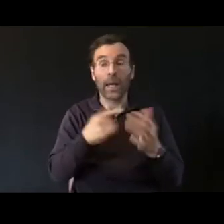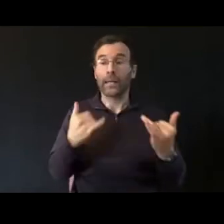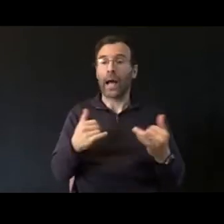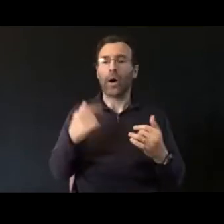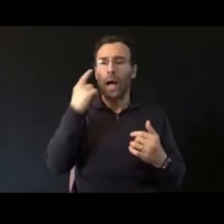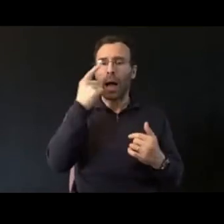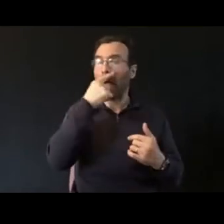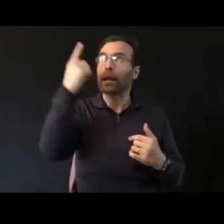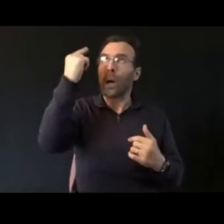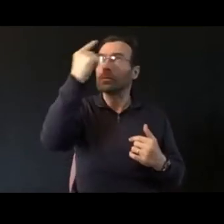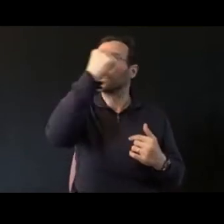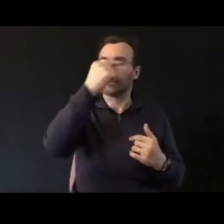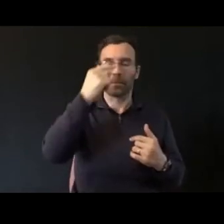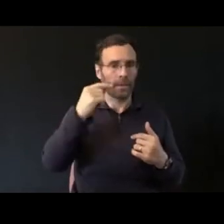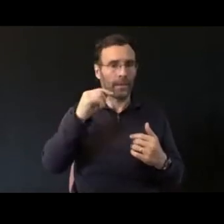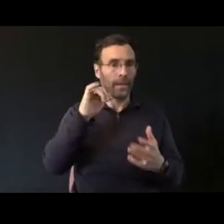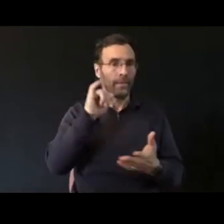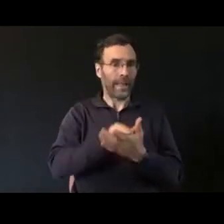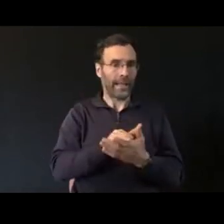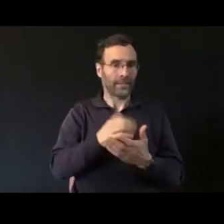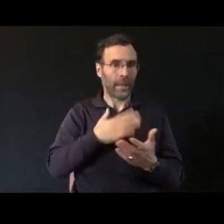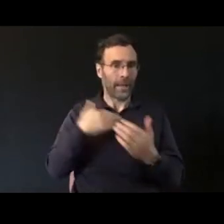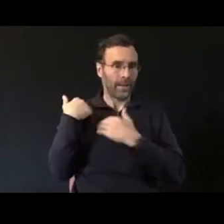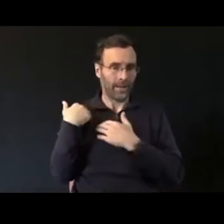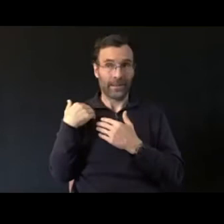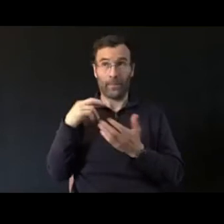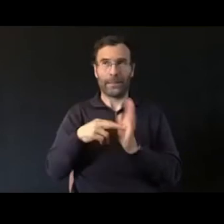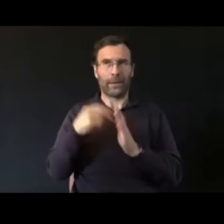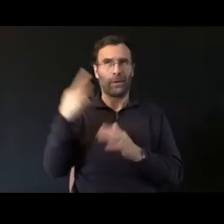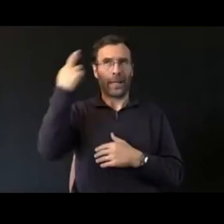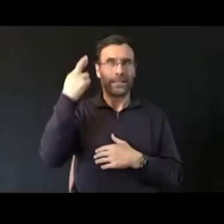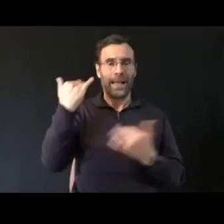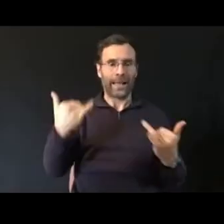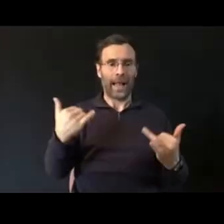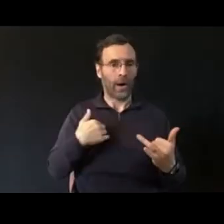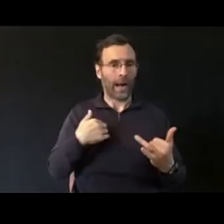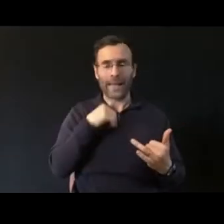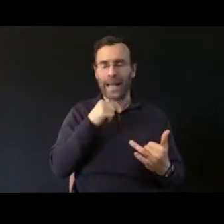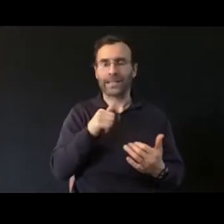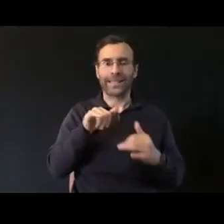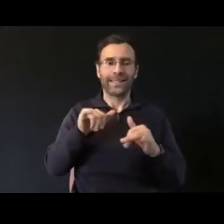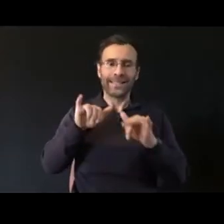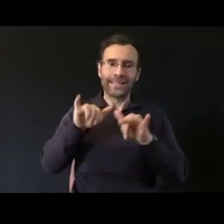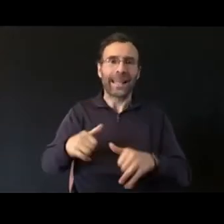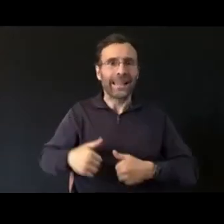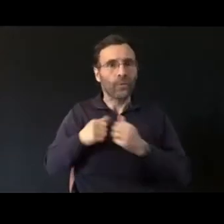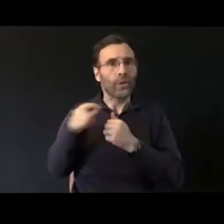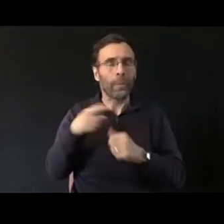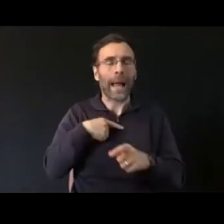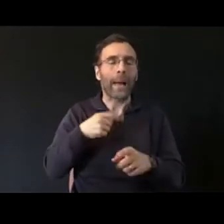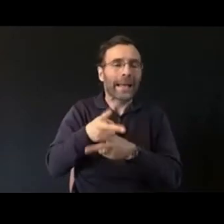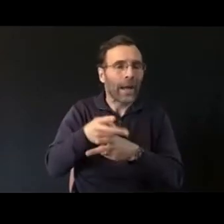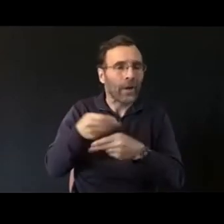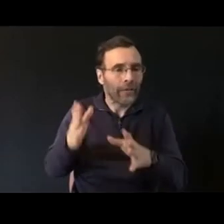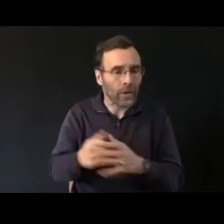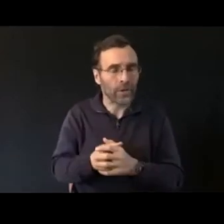So that's really when it's like, okay, now I am a caregiver. I'm more than just somebody living in the home with her. I spent